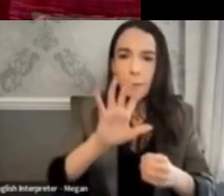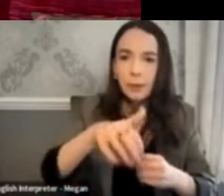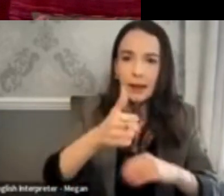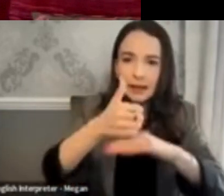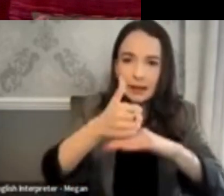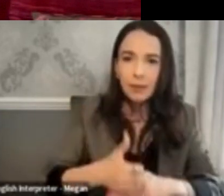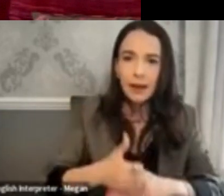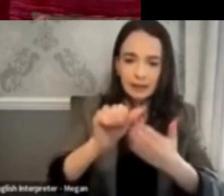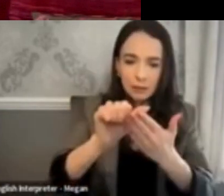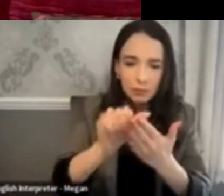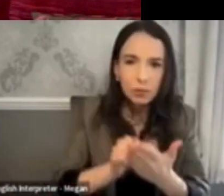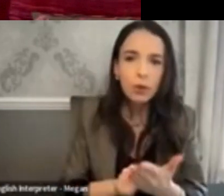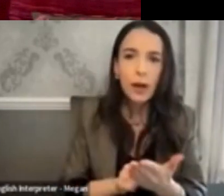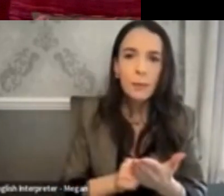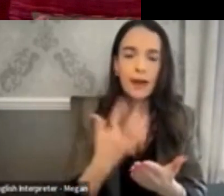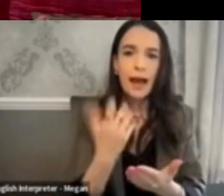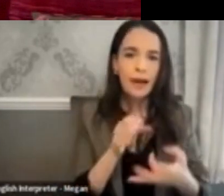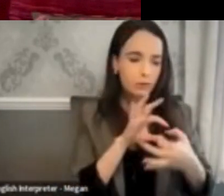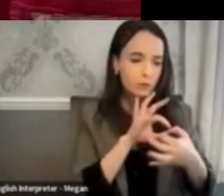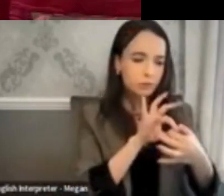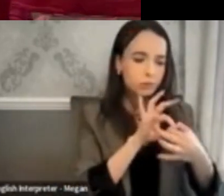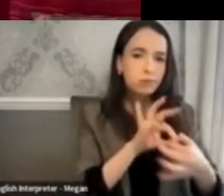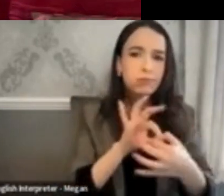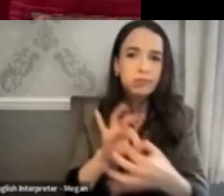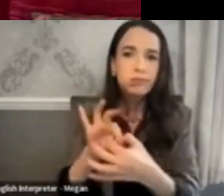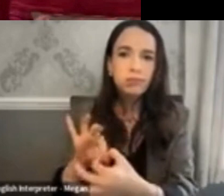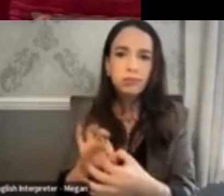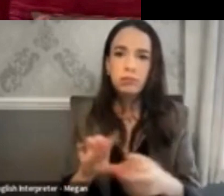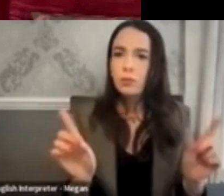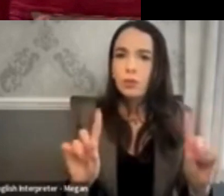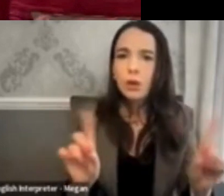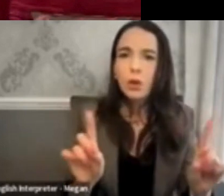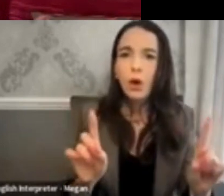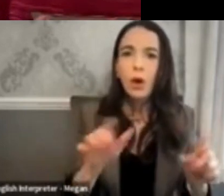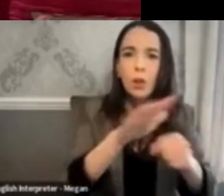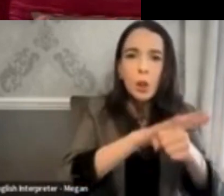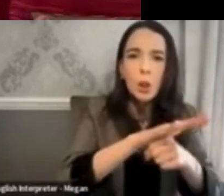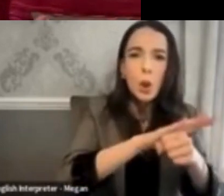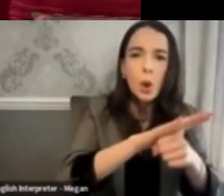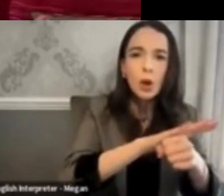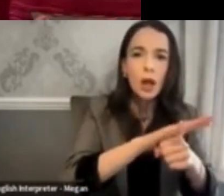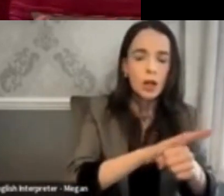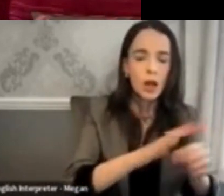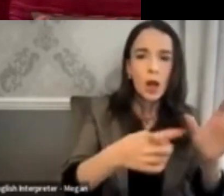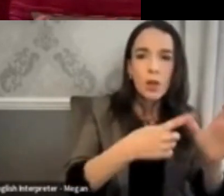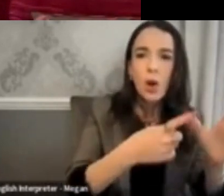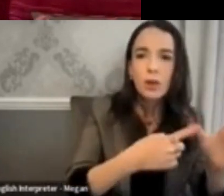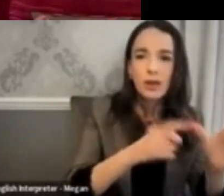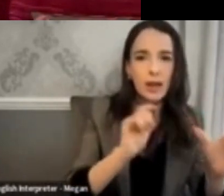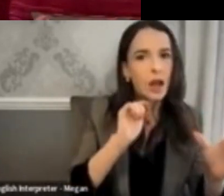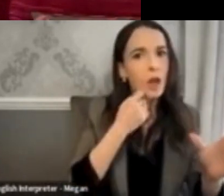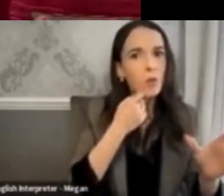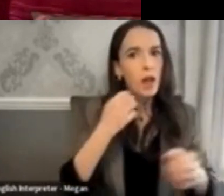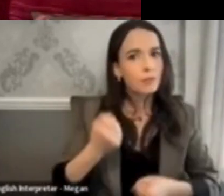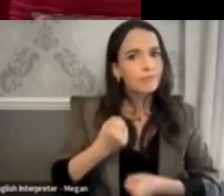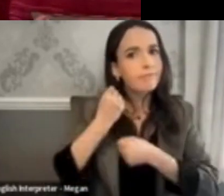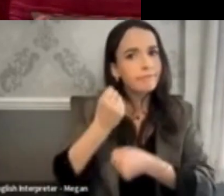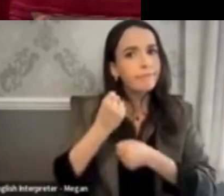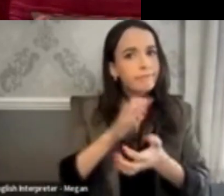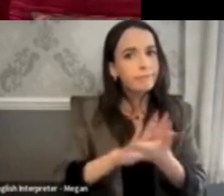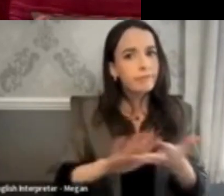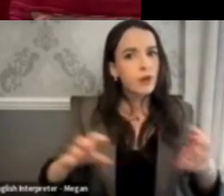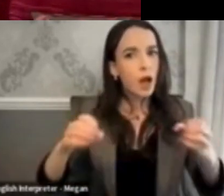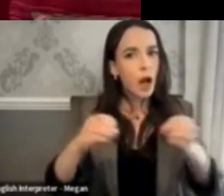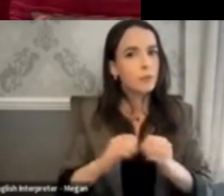with every local authority and combined authority at the highest level, and will advocate for hubs and the important work that you will be